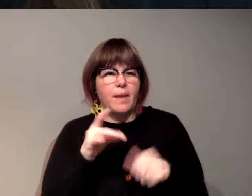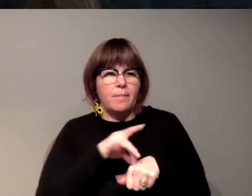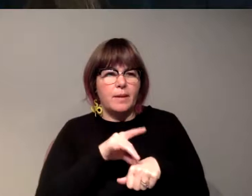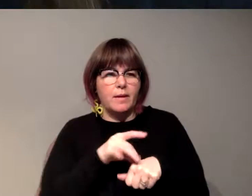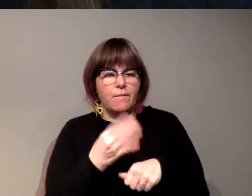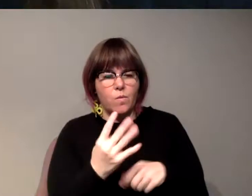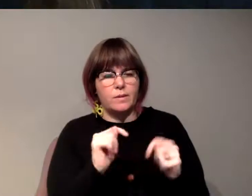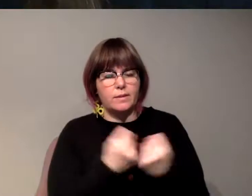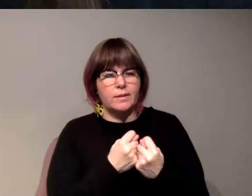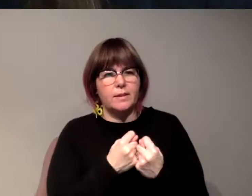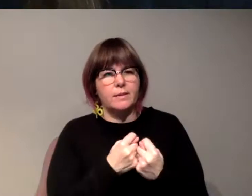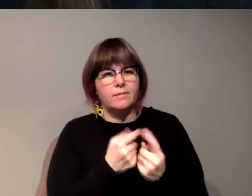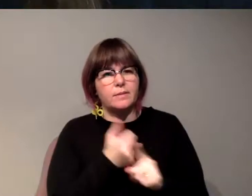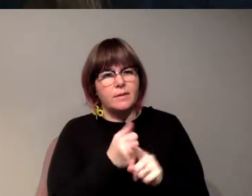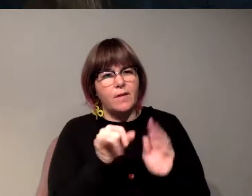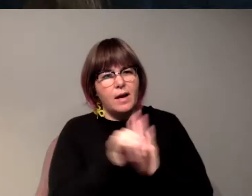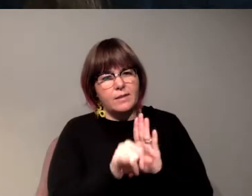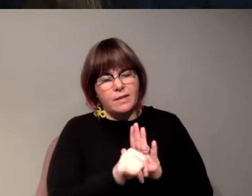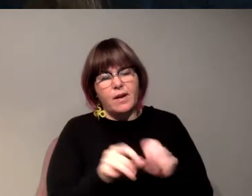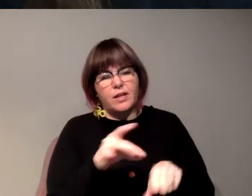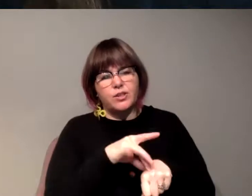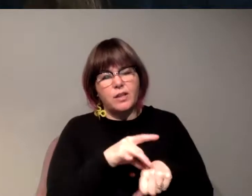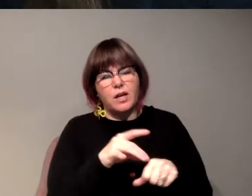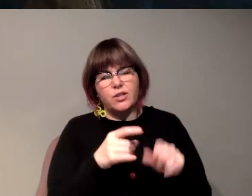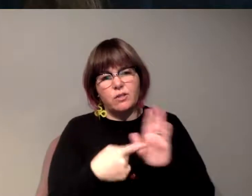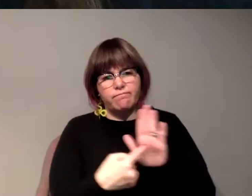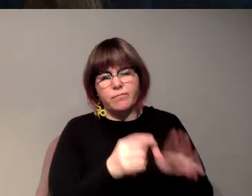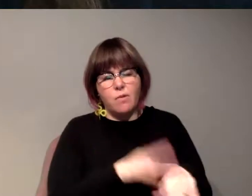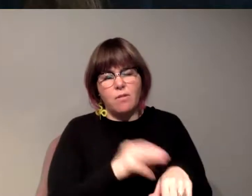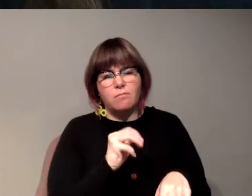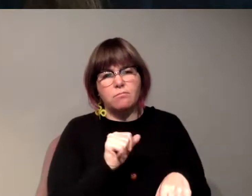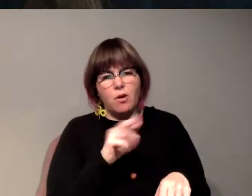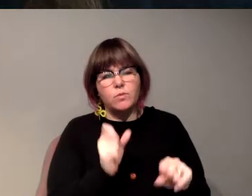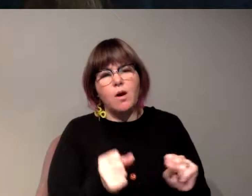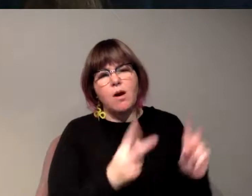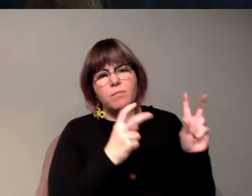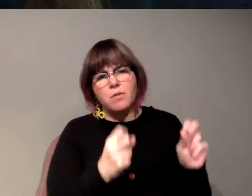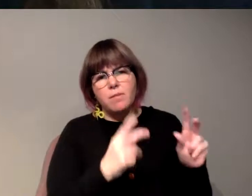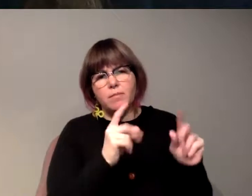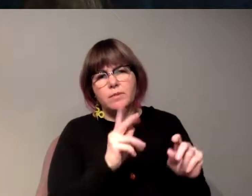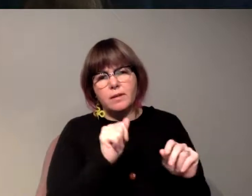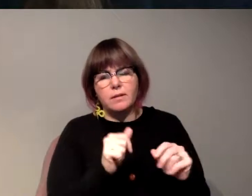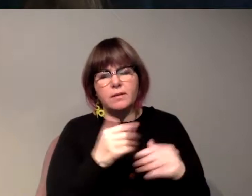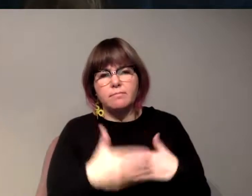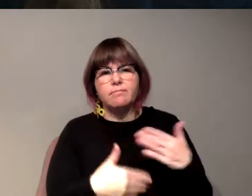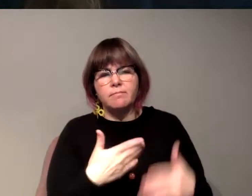team, which is identifying geological features on Mars, they end up uploading data periodically as they get more